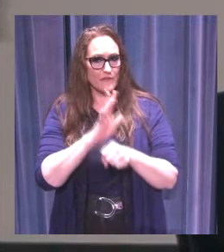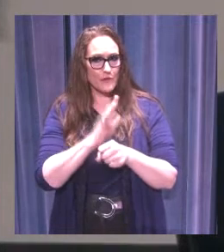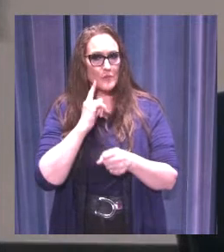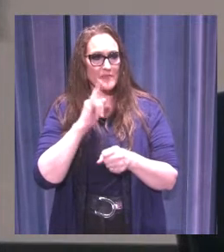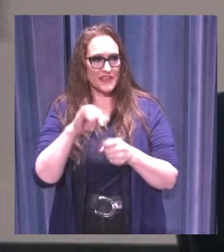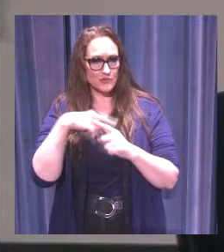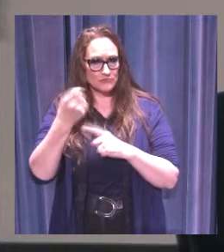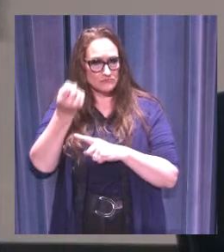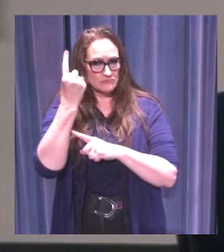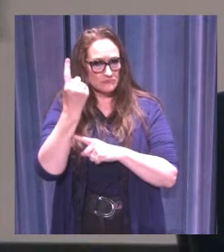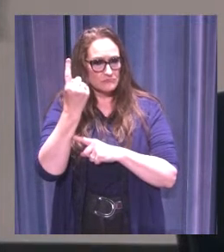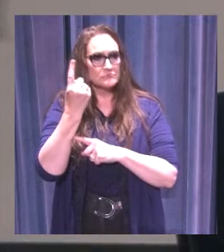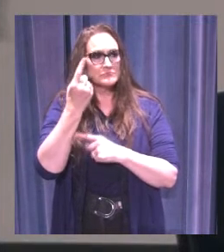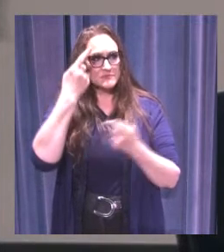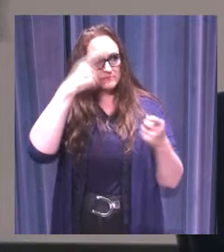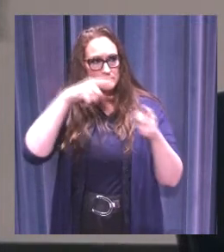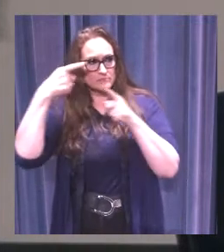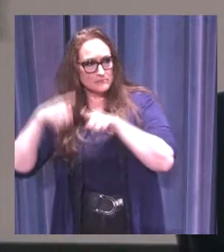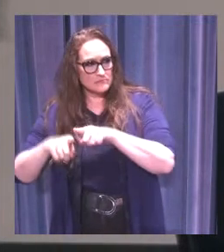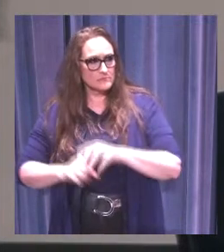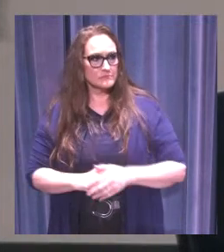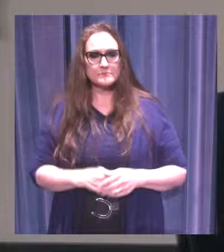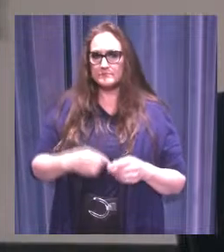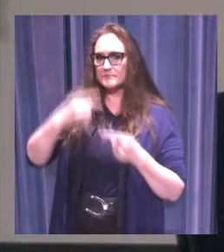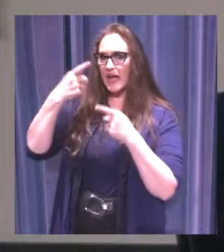of the understanding that has been reached. I